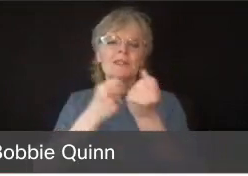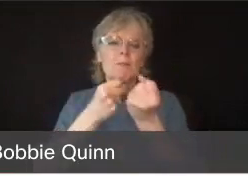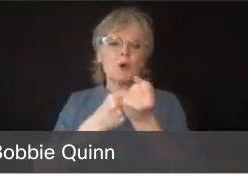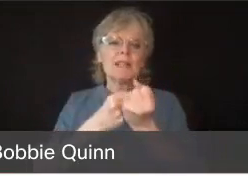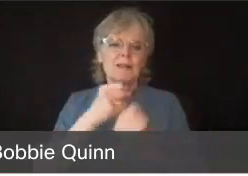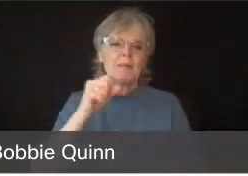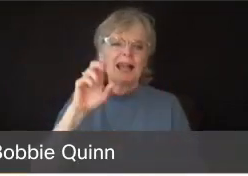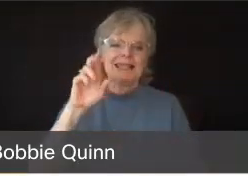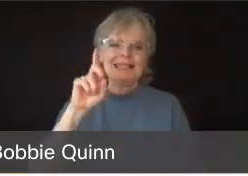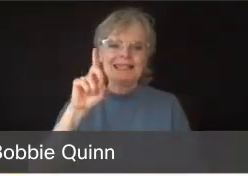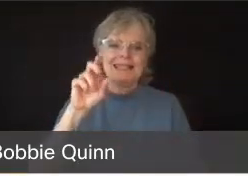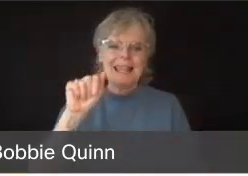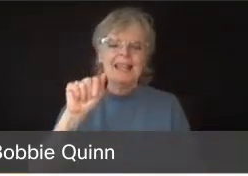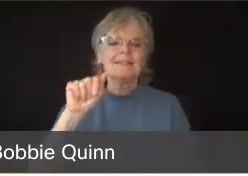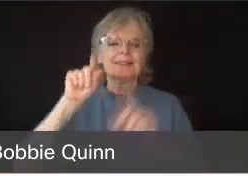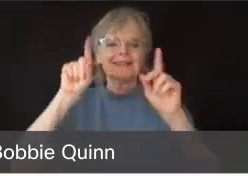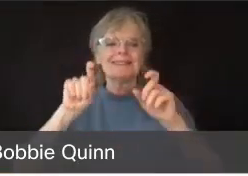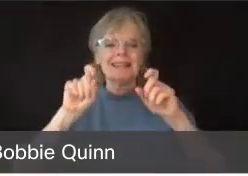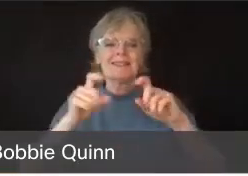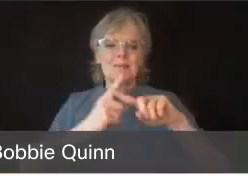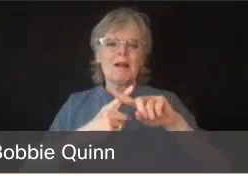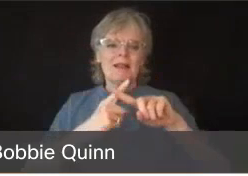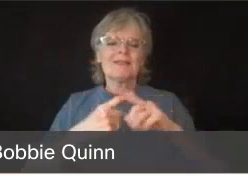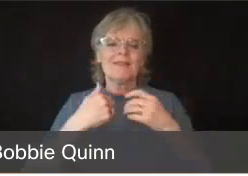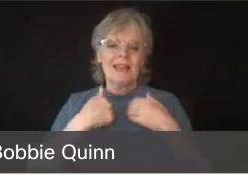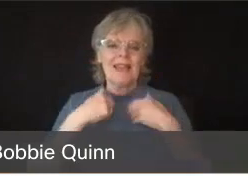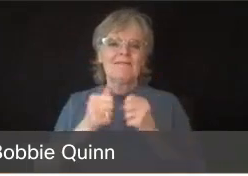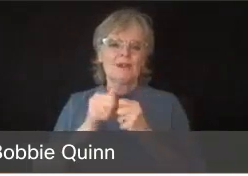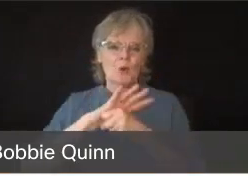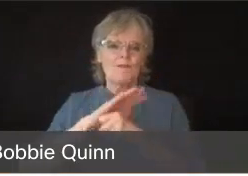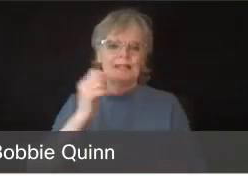have tested positive for COVID-19.